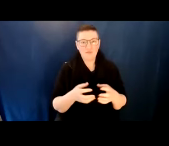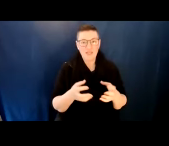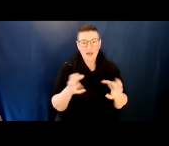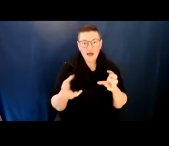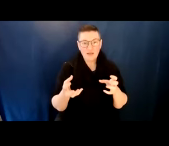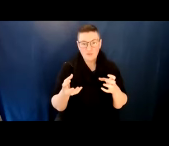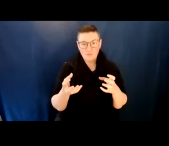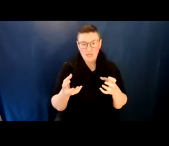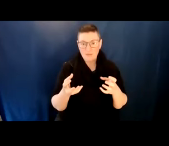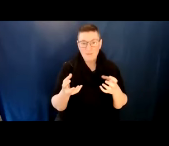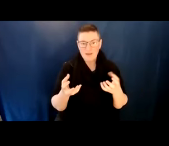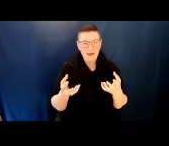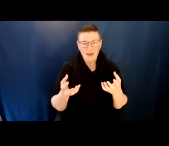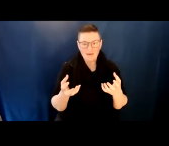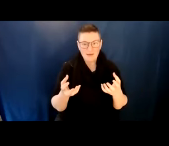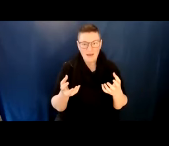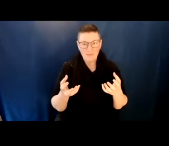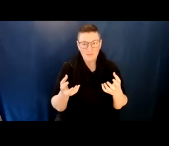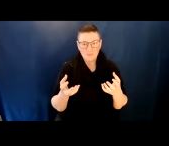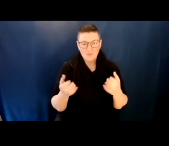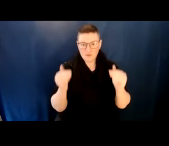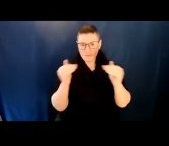the iconic meaning might not